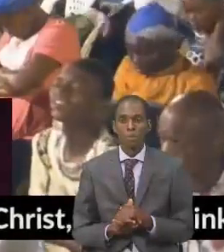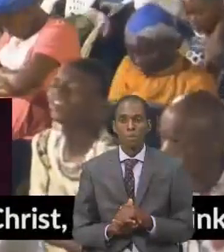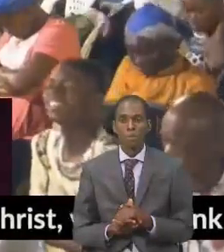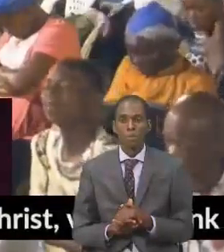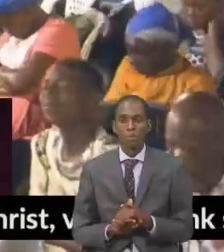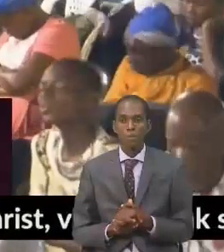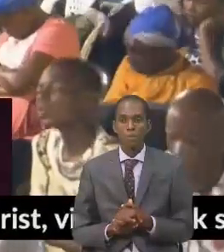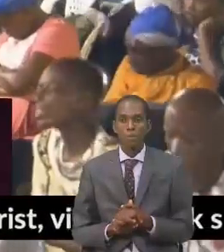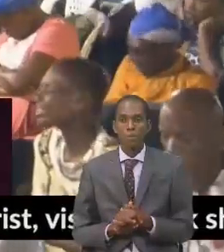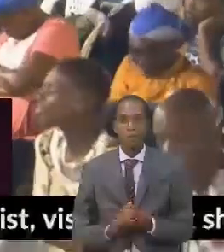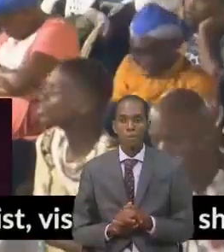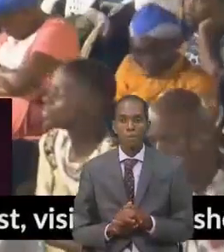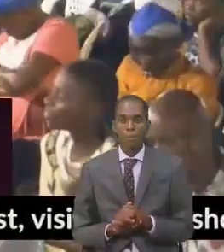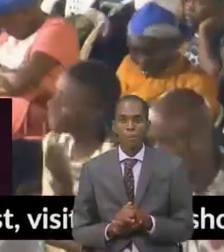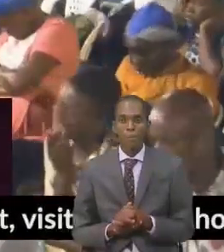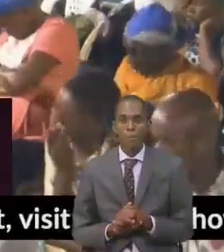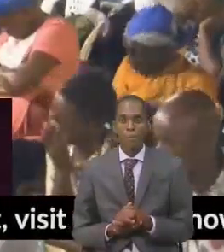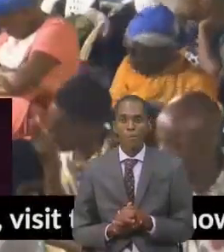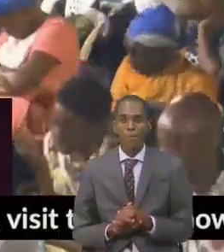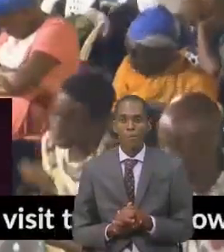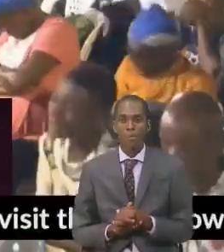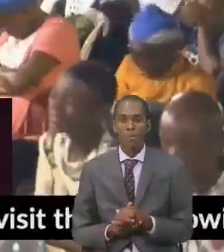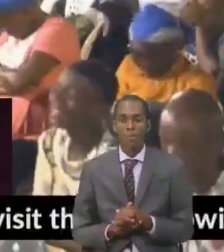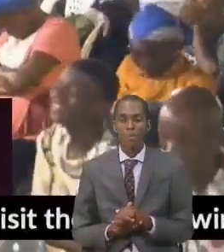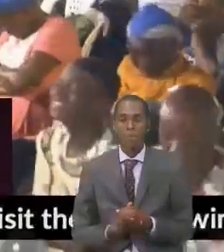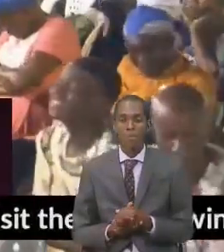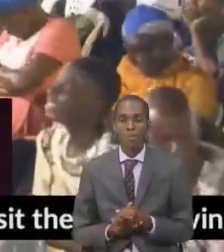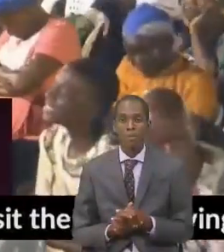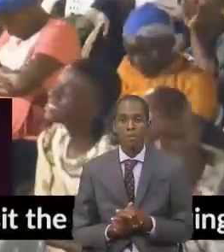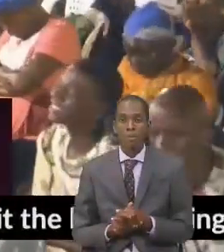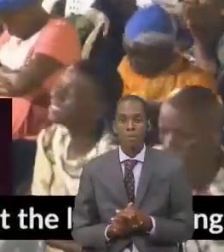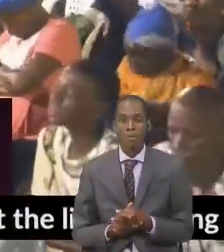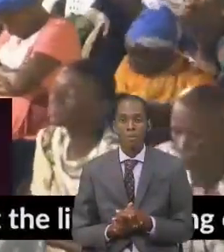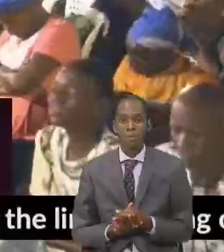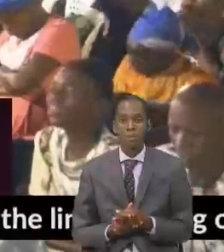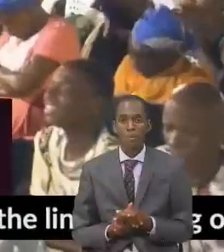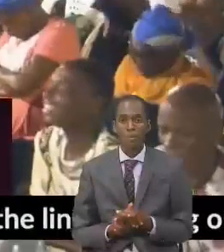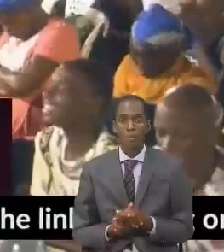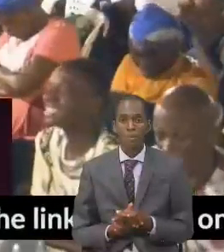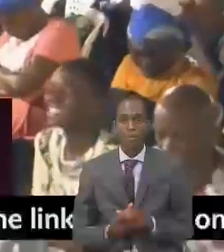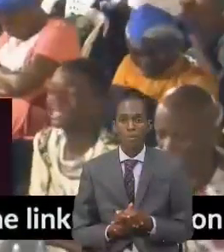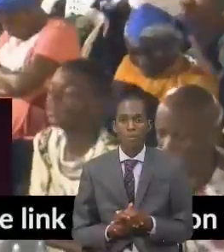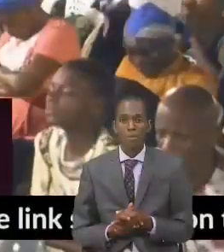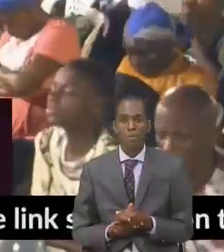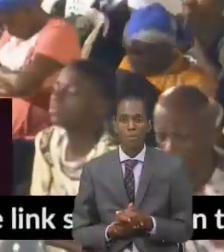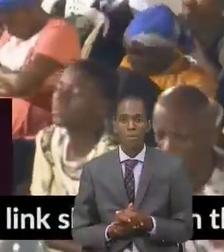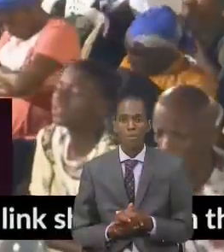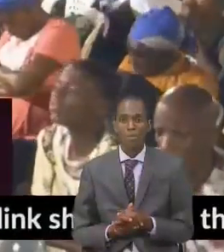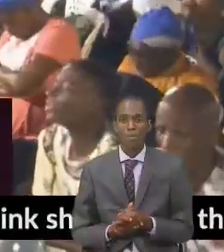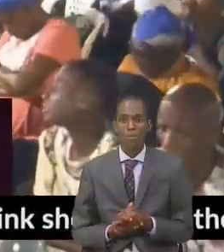What of on the right hand side, if you are finished, wave your hand. Counselors.